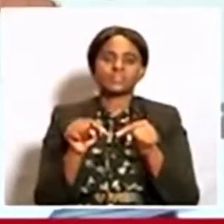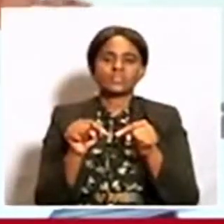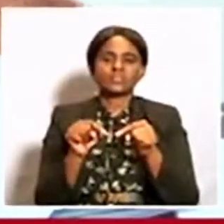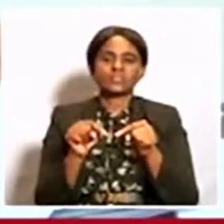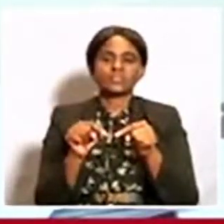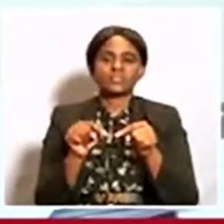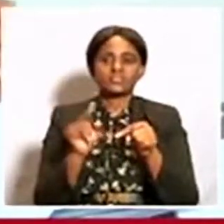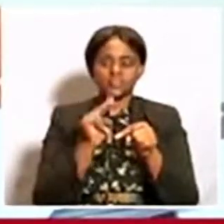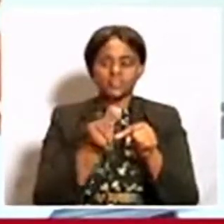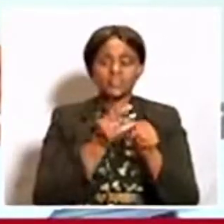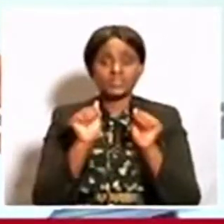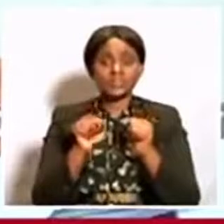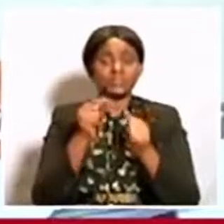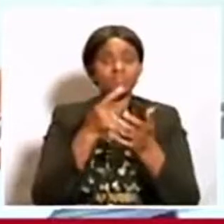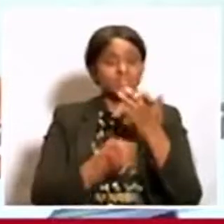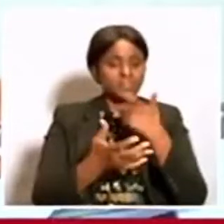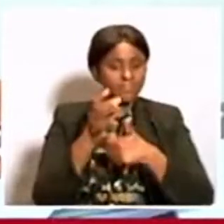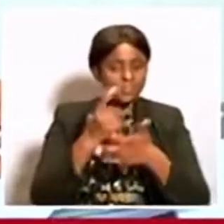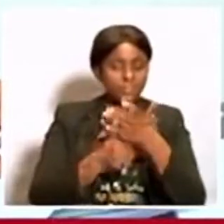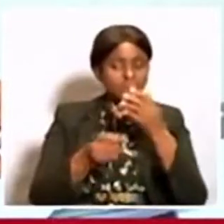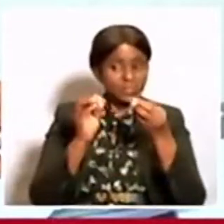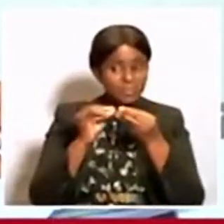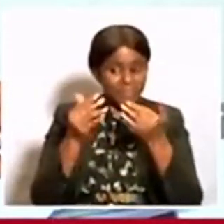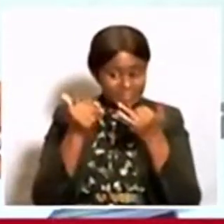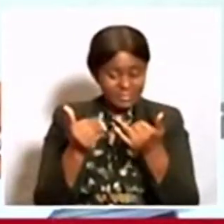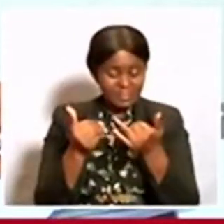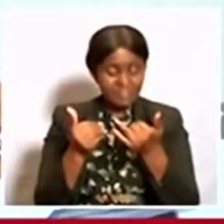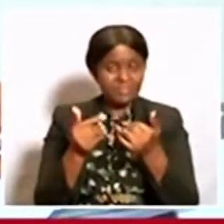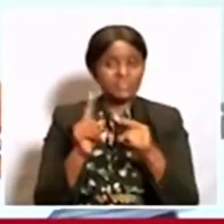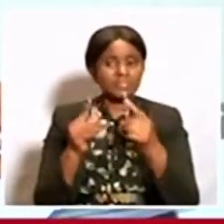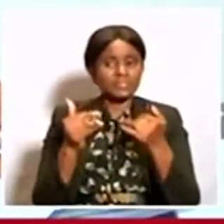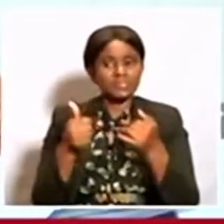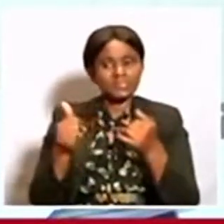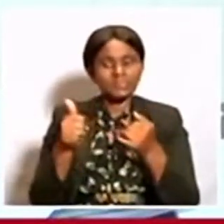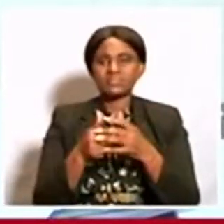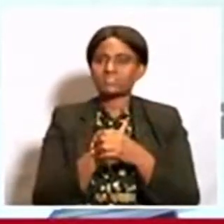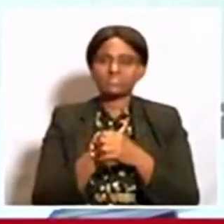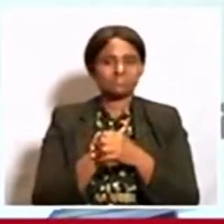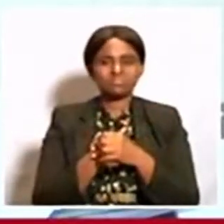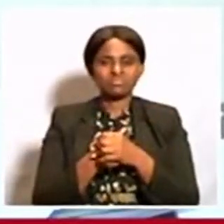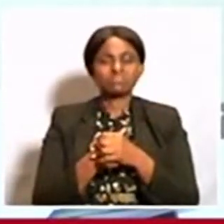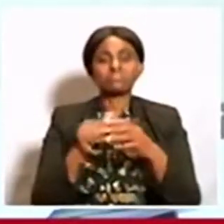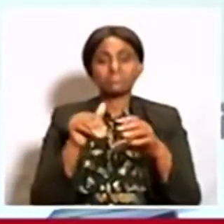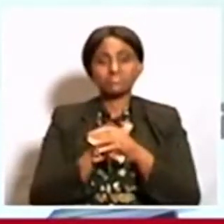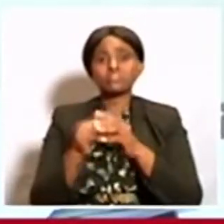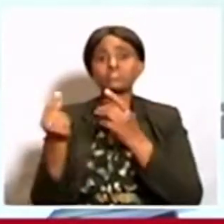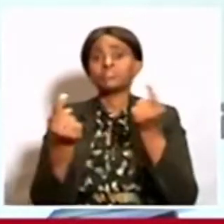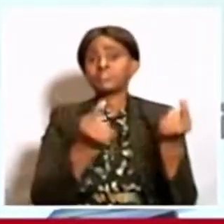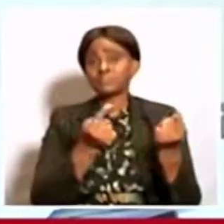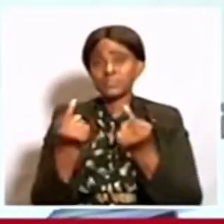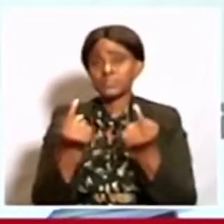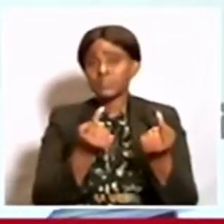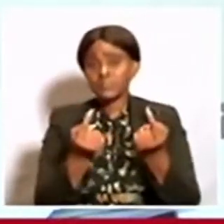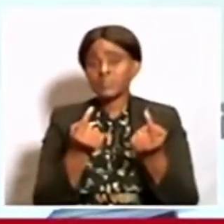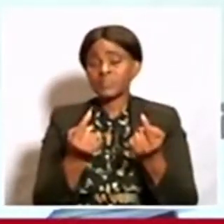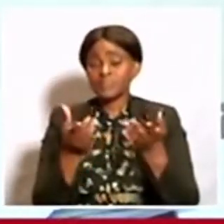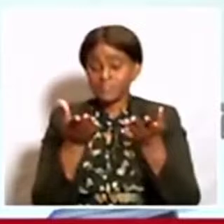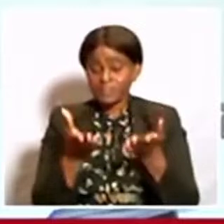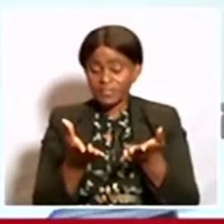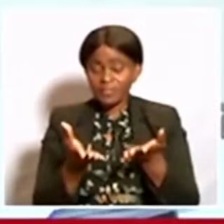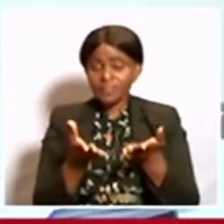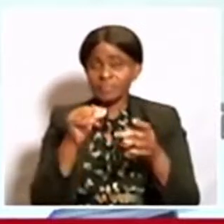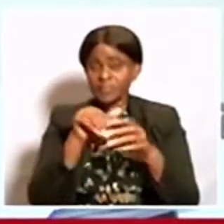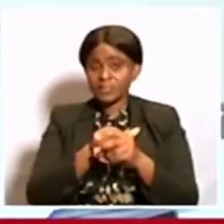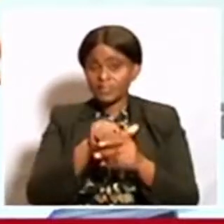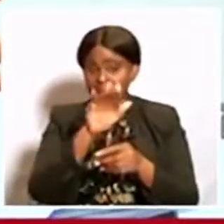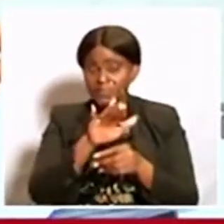have consulted there and then. But to be in a situation we are in,